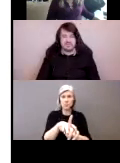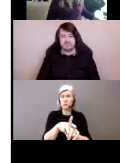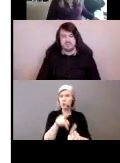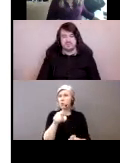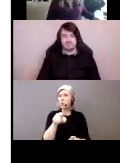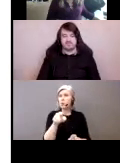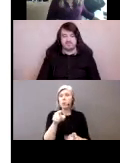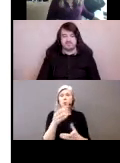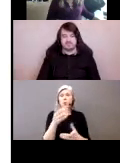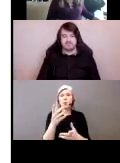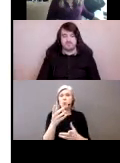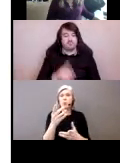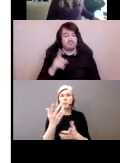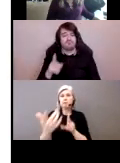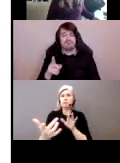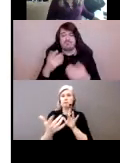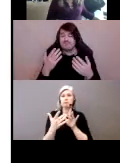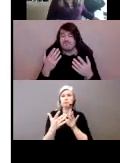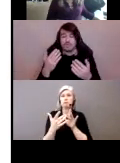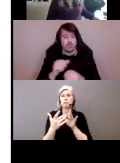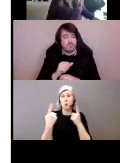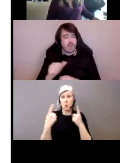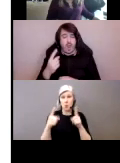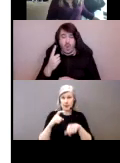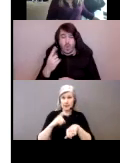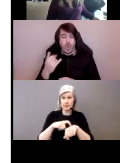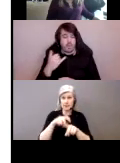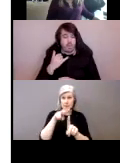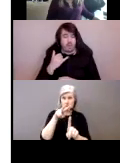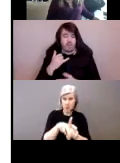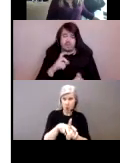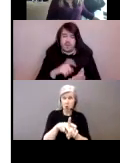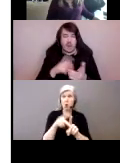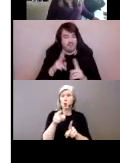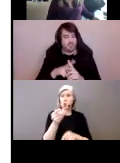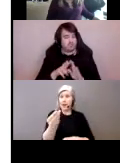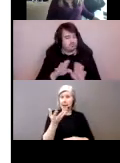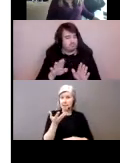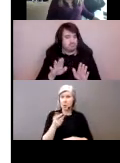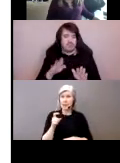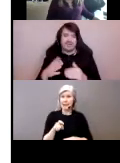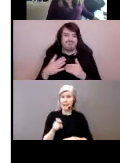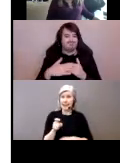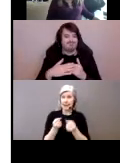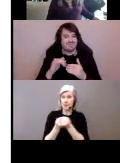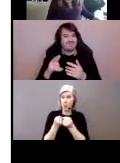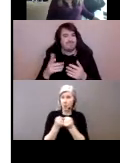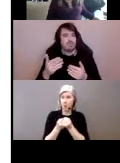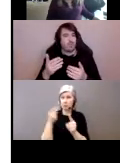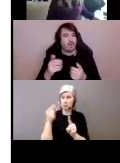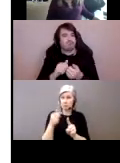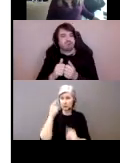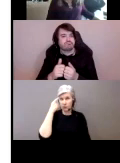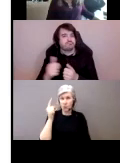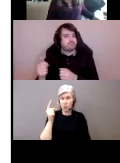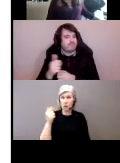for transportation when you call to book your appointment and let us know, and then we'll actually have our